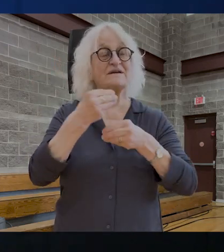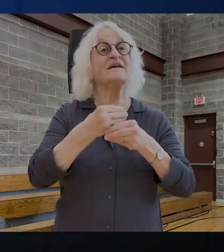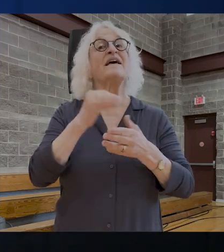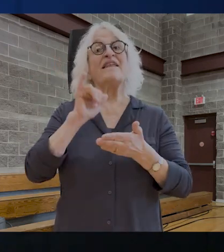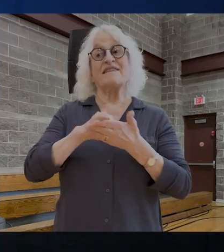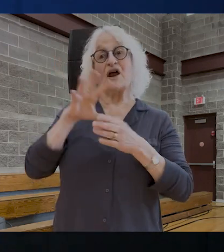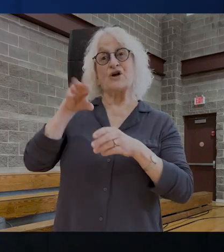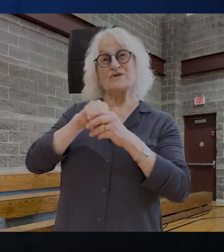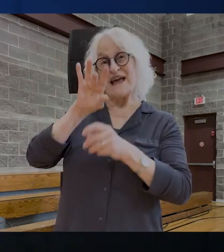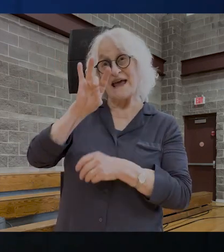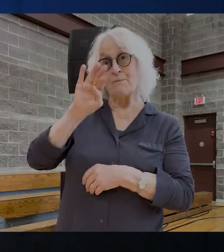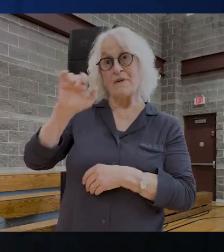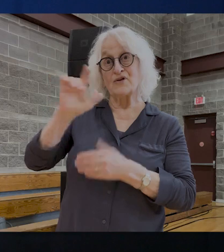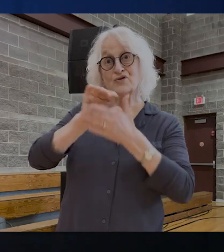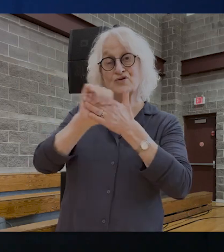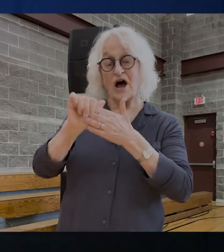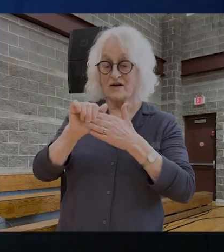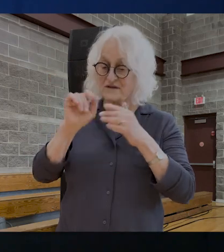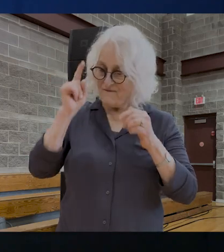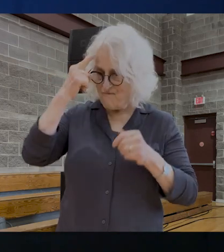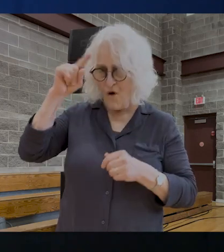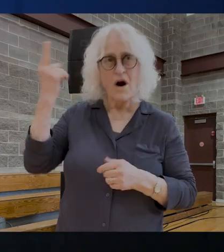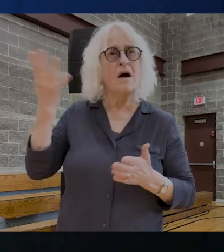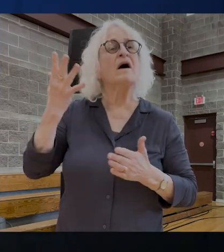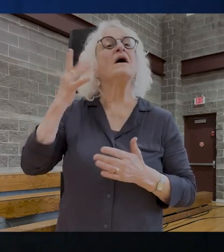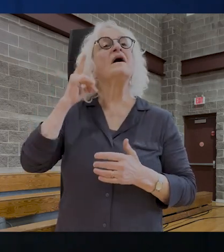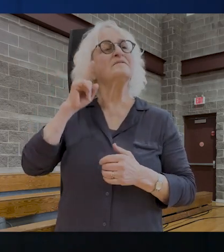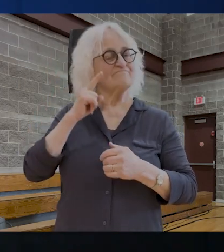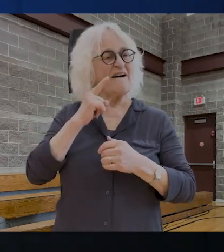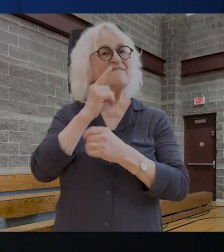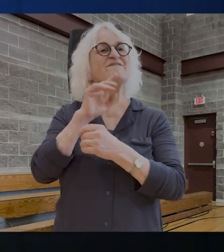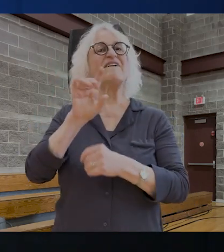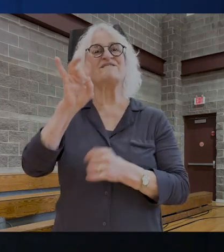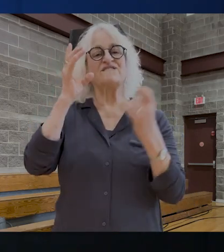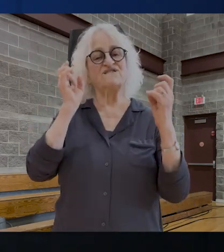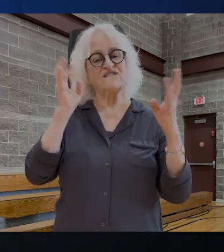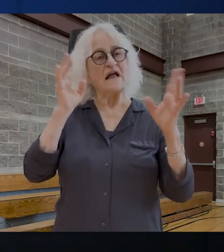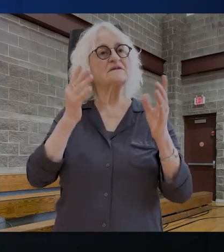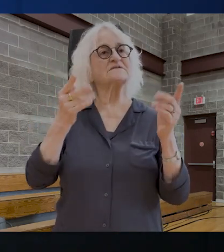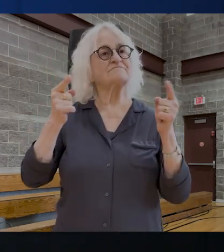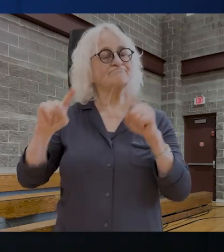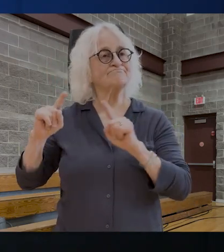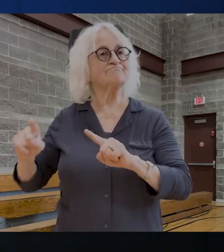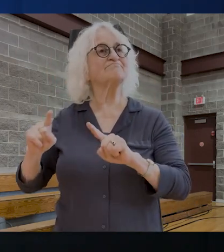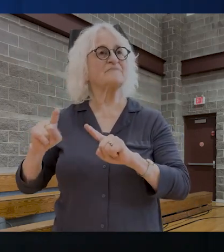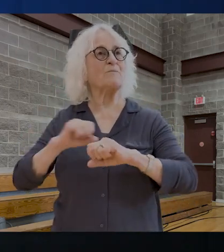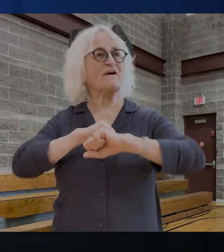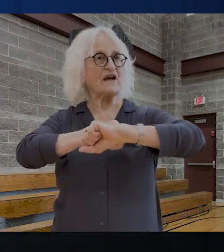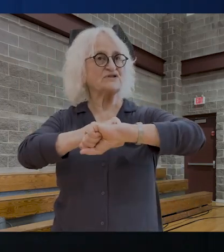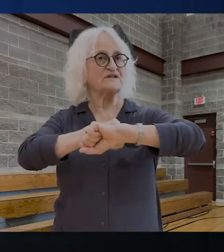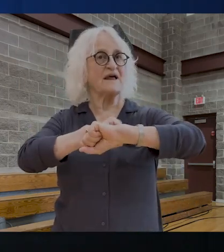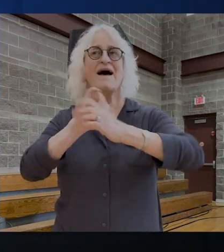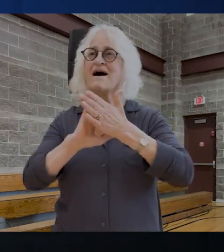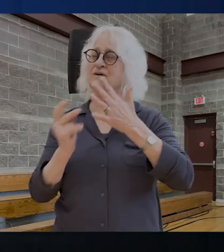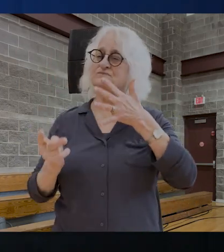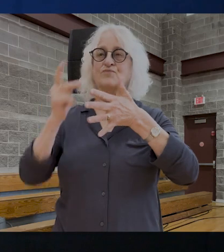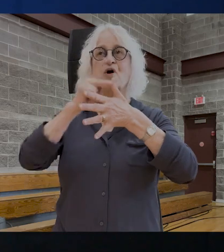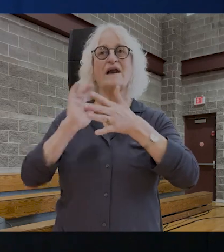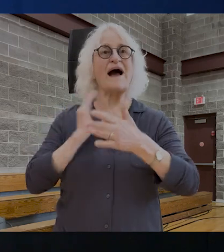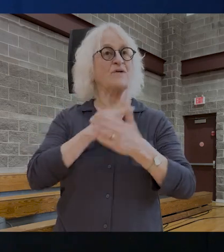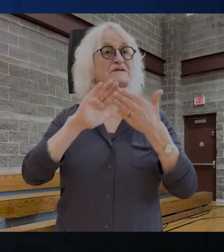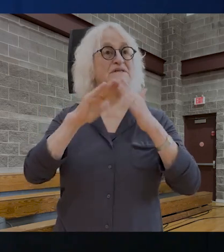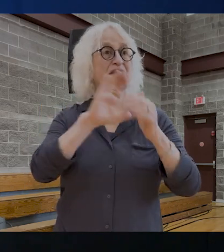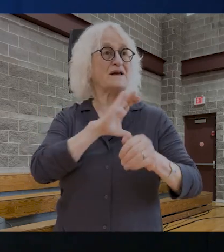budget includes $8 million dedicated to violence prevention and intervention. That has been a priority of this city council, not just